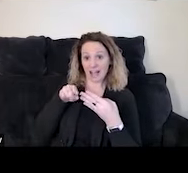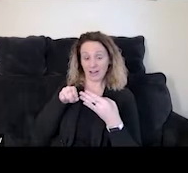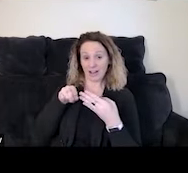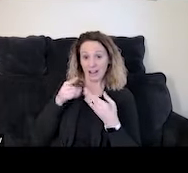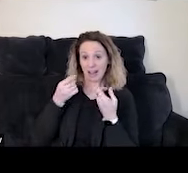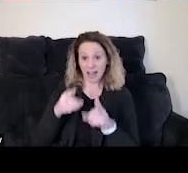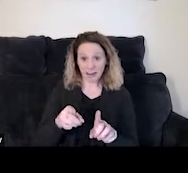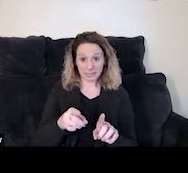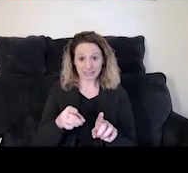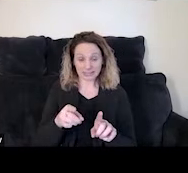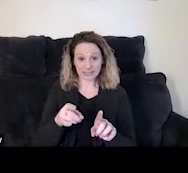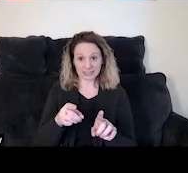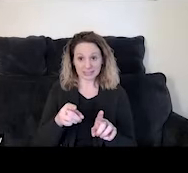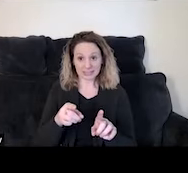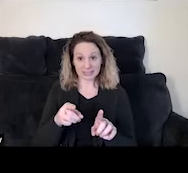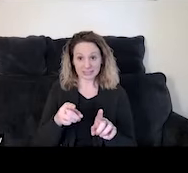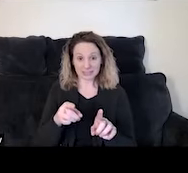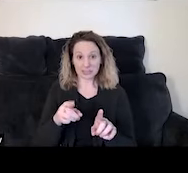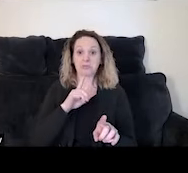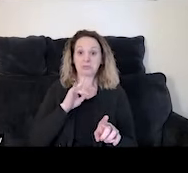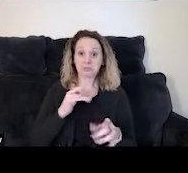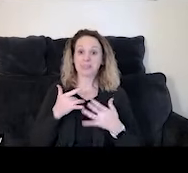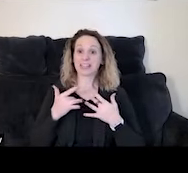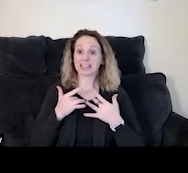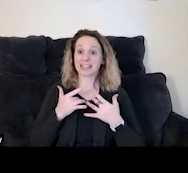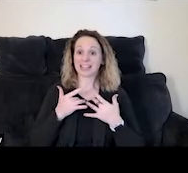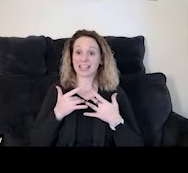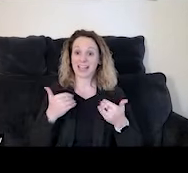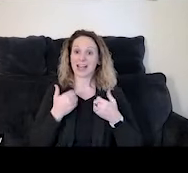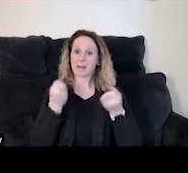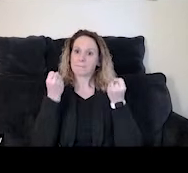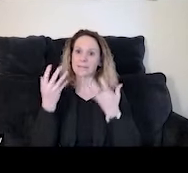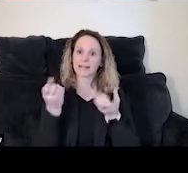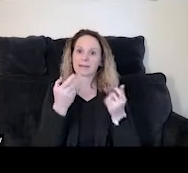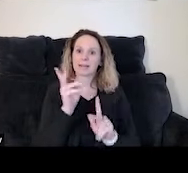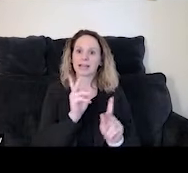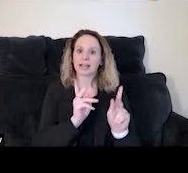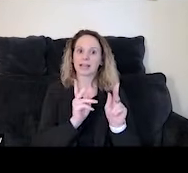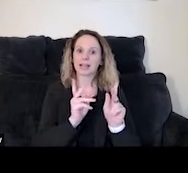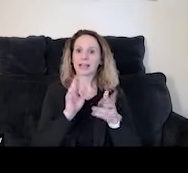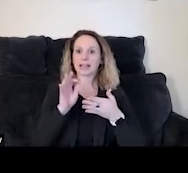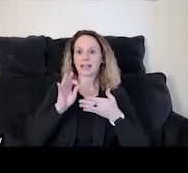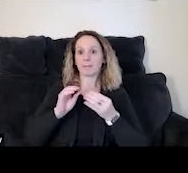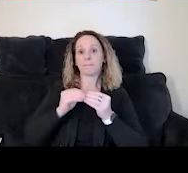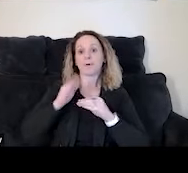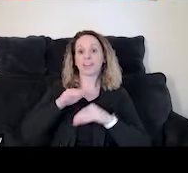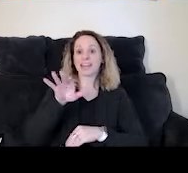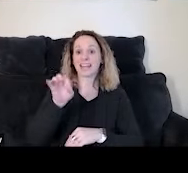out. And we're really excited to have so many scoring over